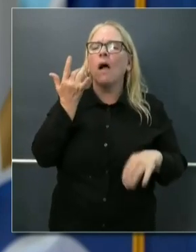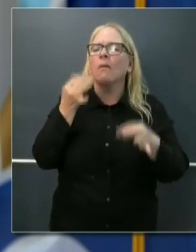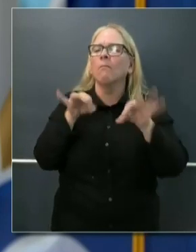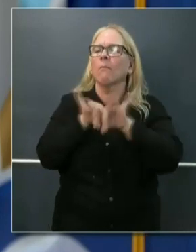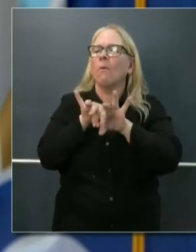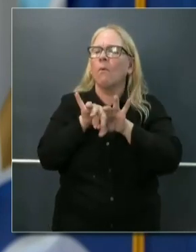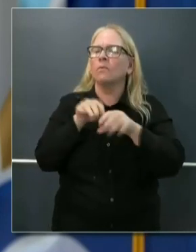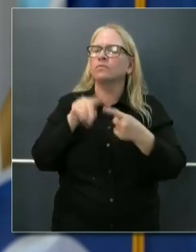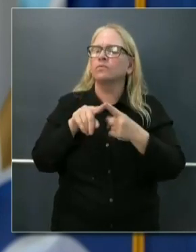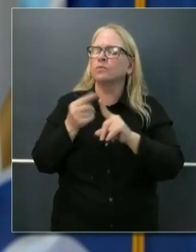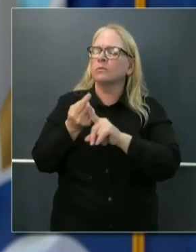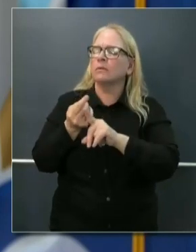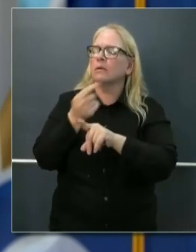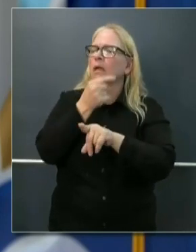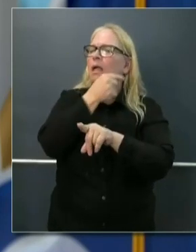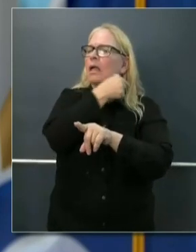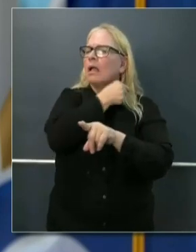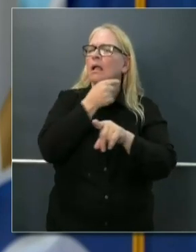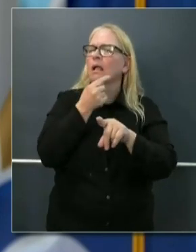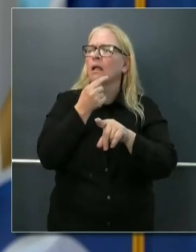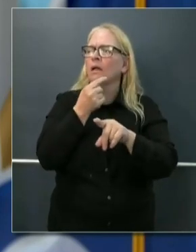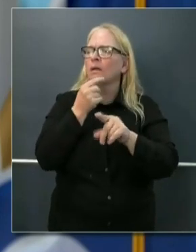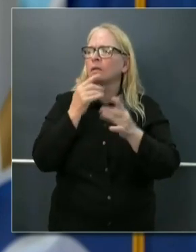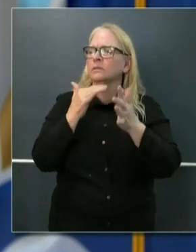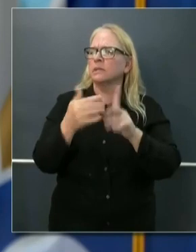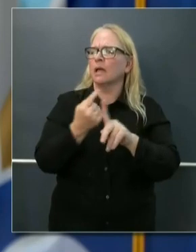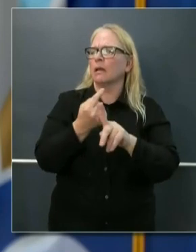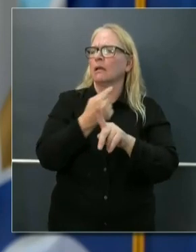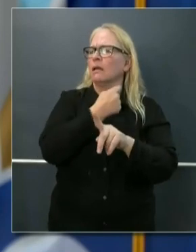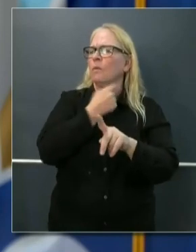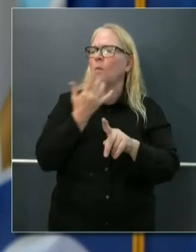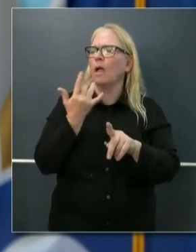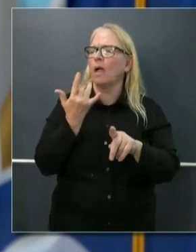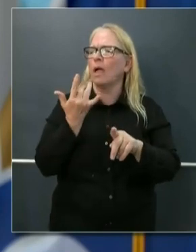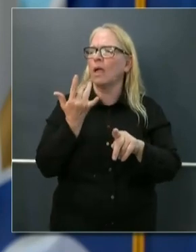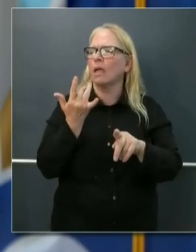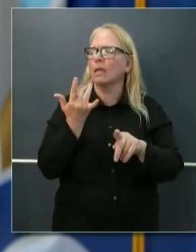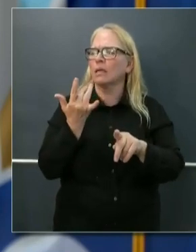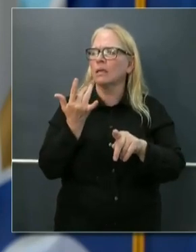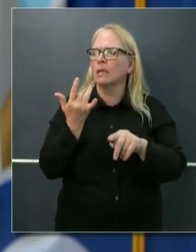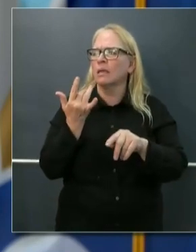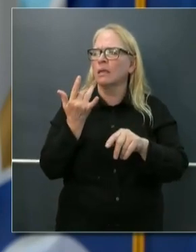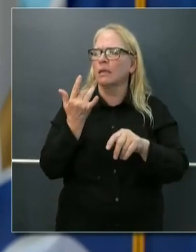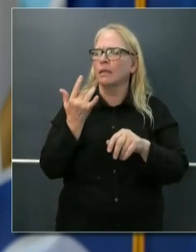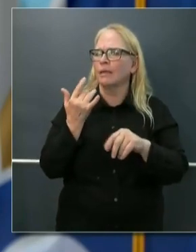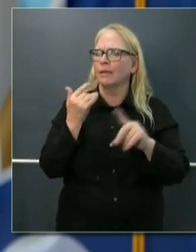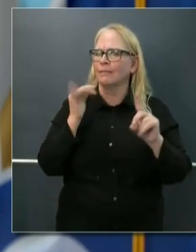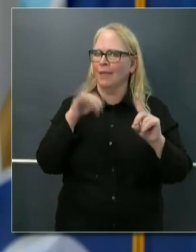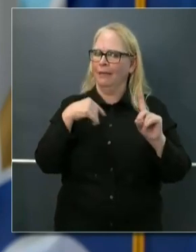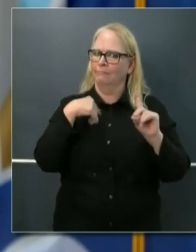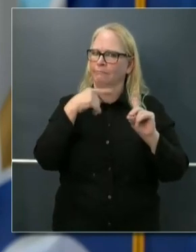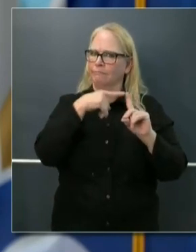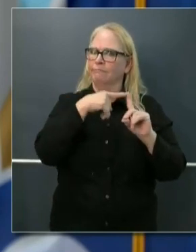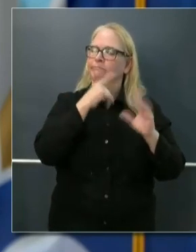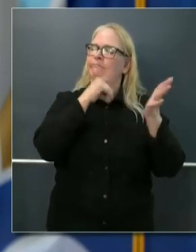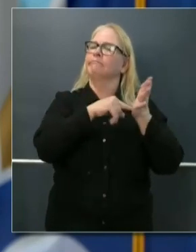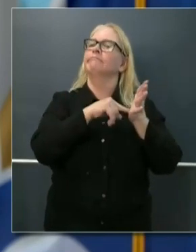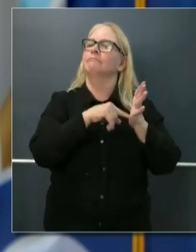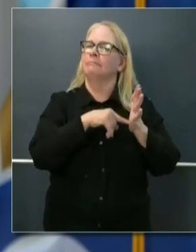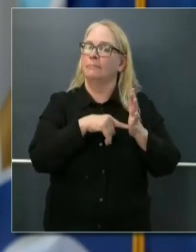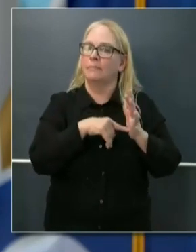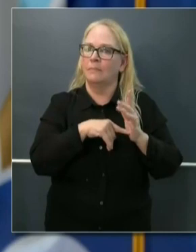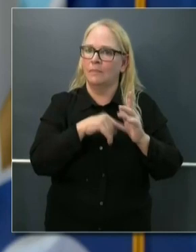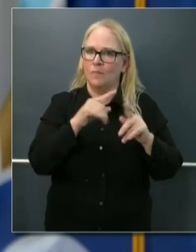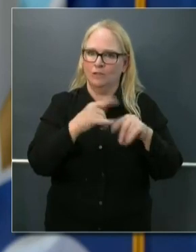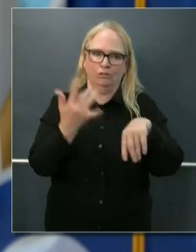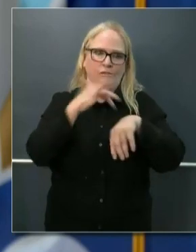claw back with a little more forensic understanding of when we can mark a moment where this virus came to the state of California